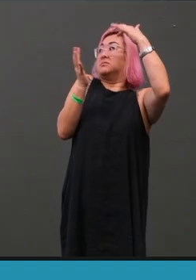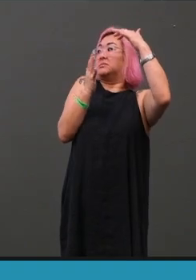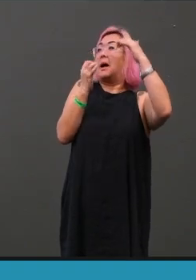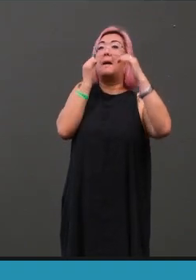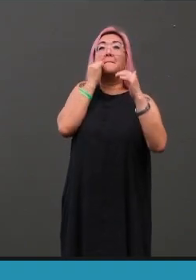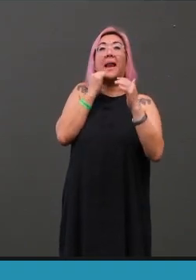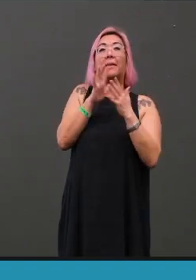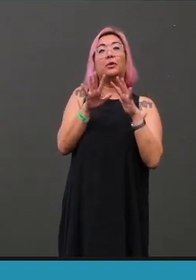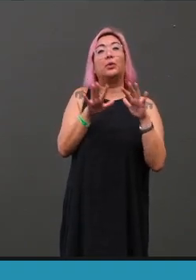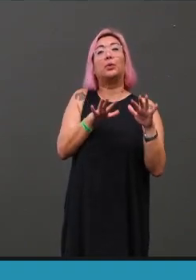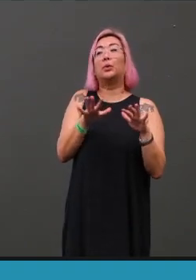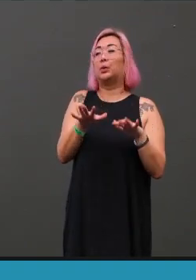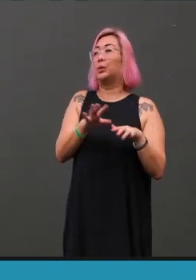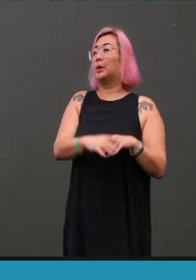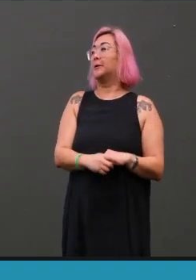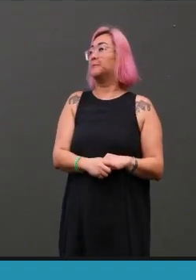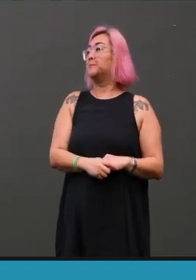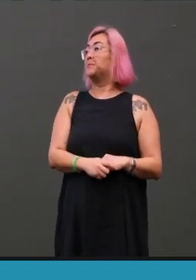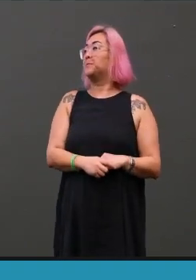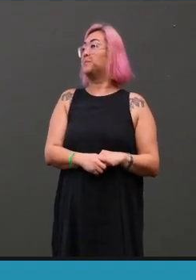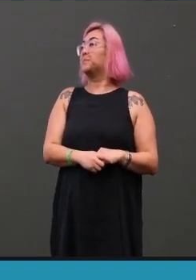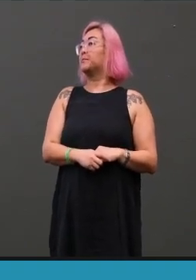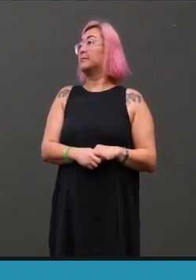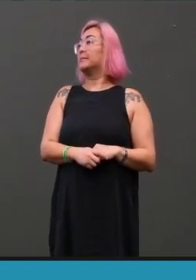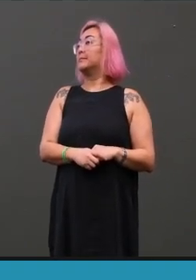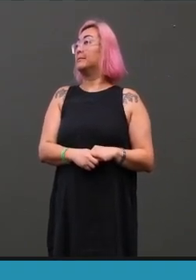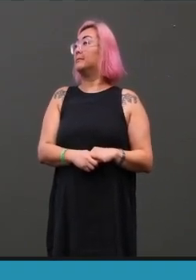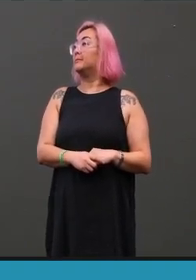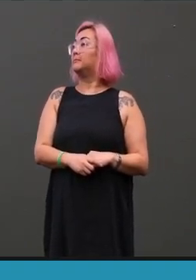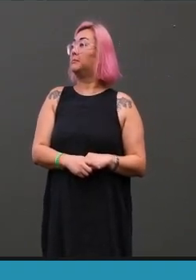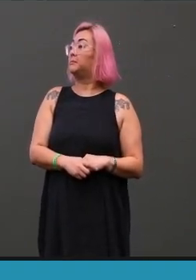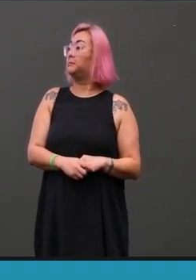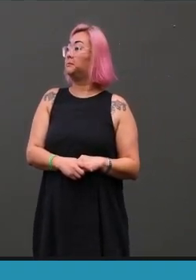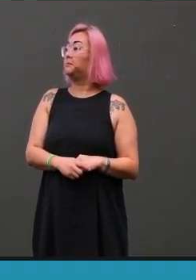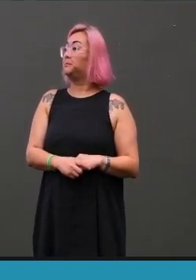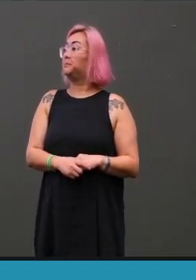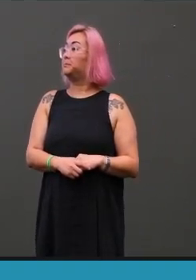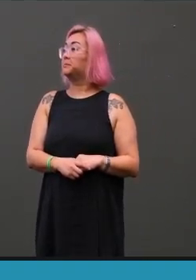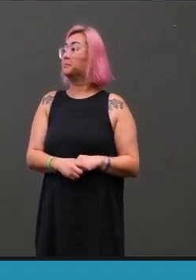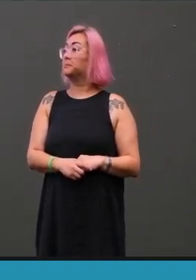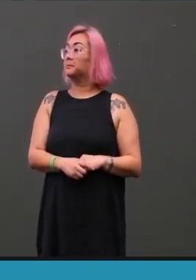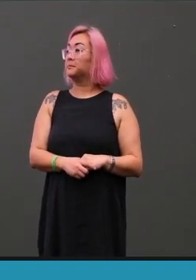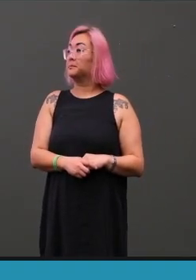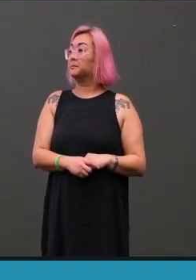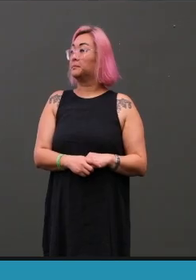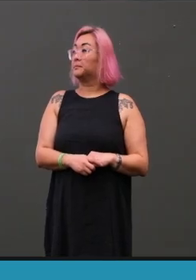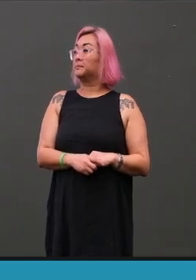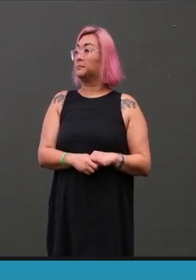fact here is very strong grass here, but it just makes it a little bit more clearly visible what's going on.